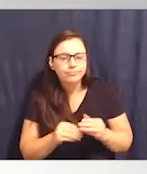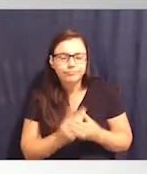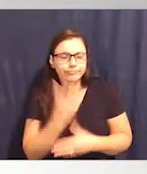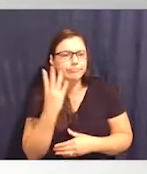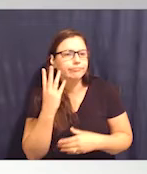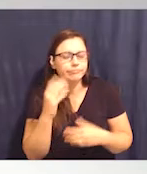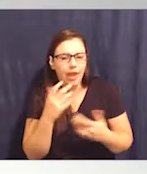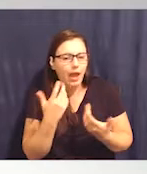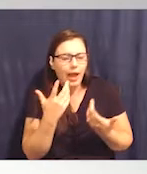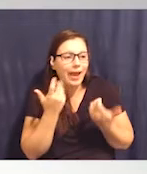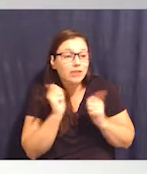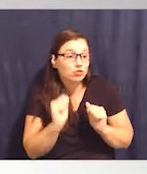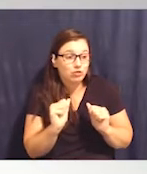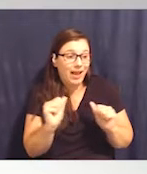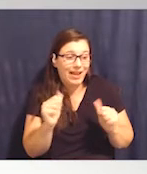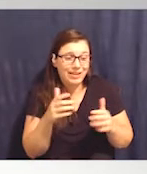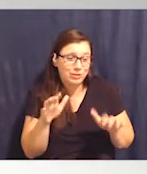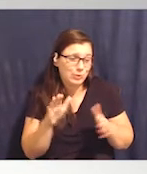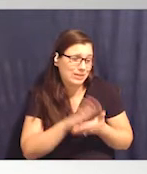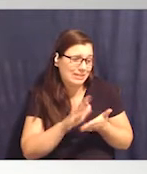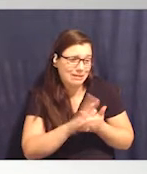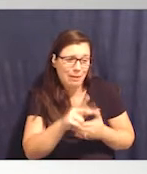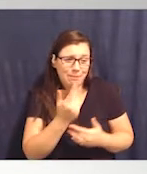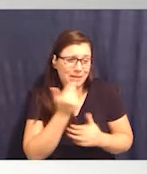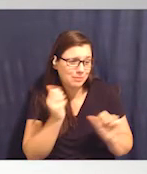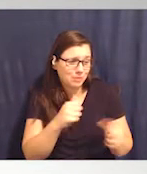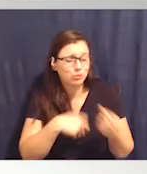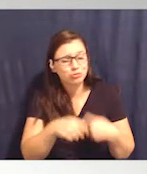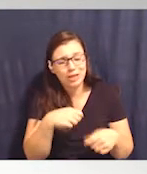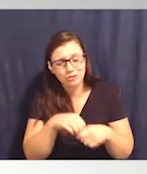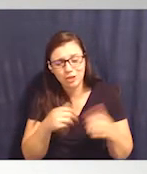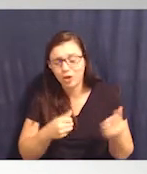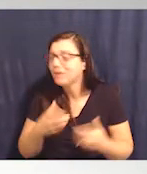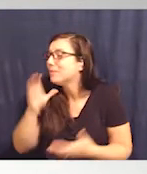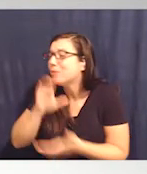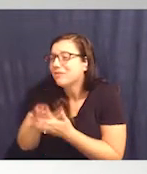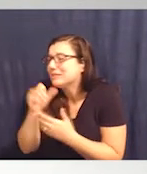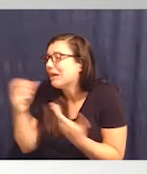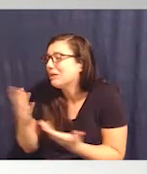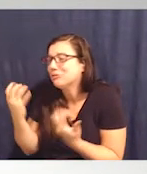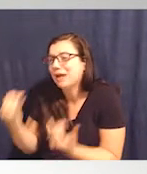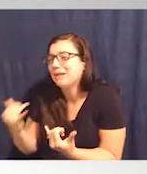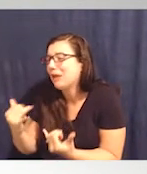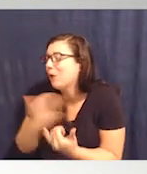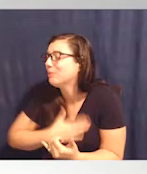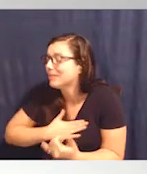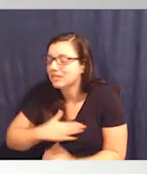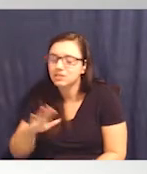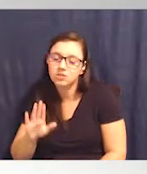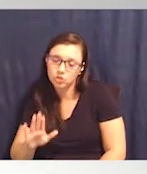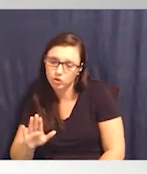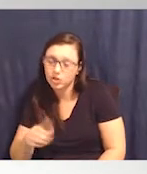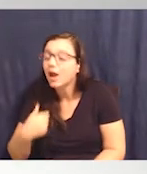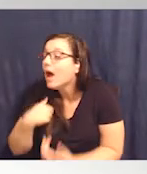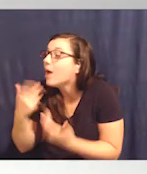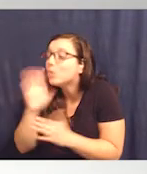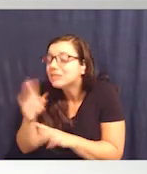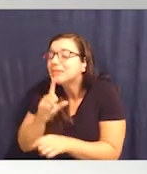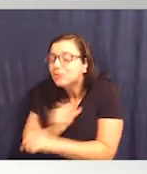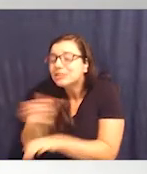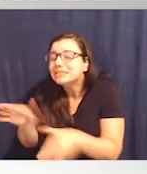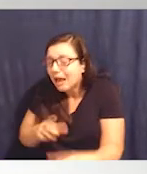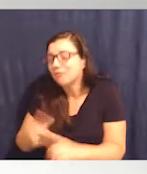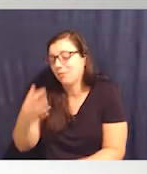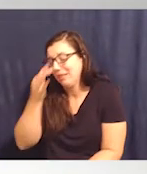him in the car. My wife is not here right now. Sir? I am literally gonna die from this smell. Sir? I need you to come help